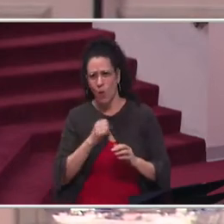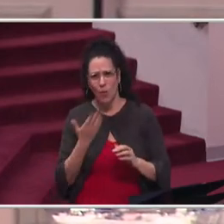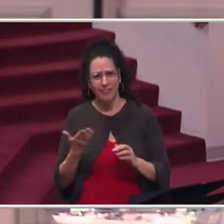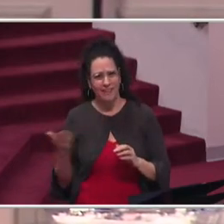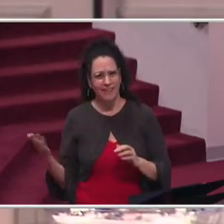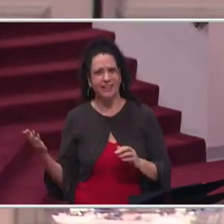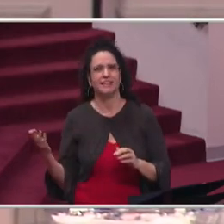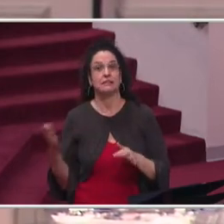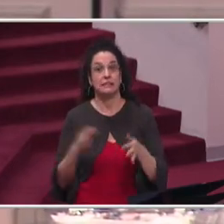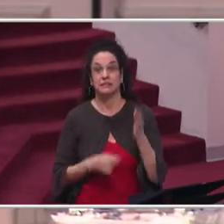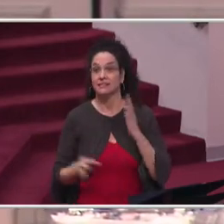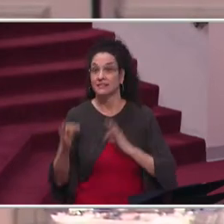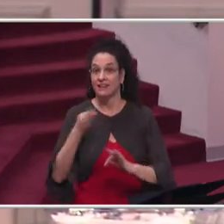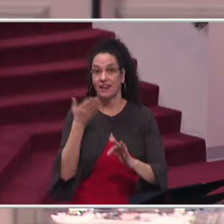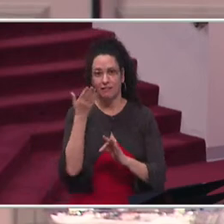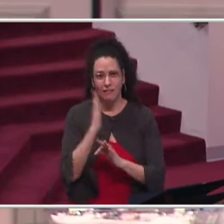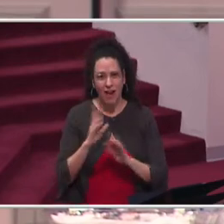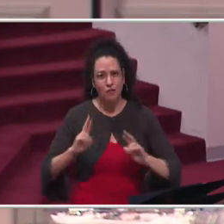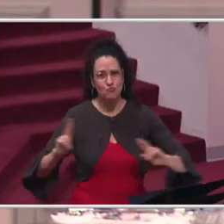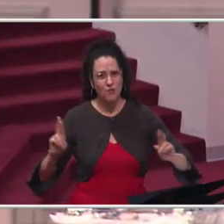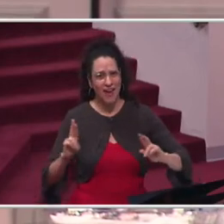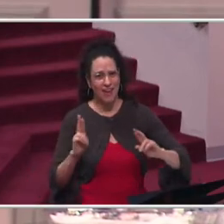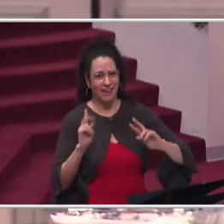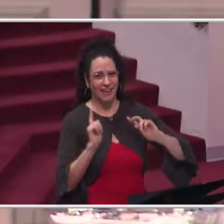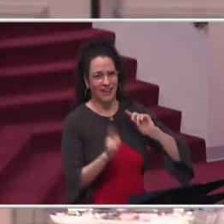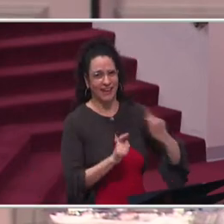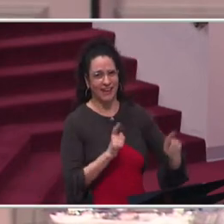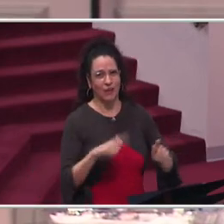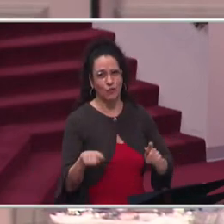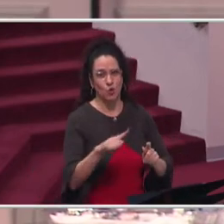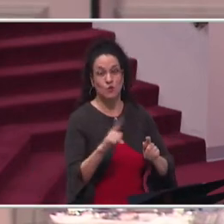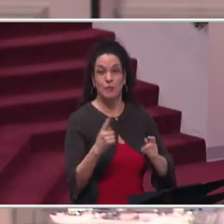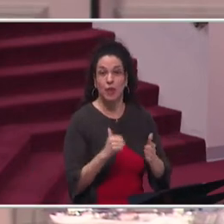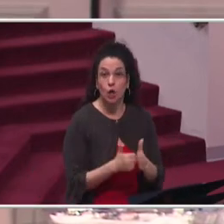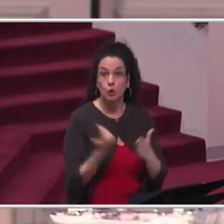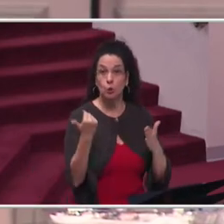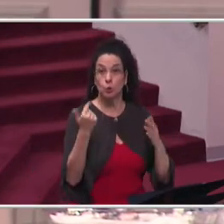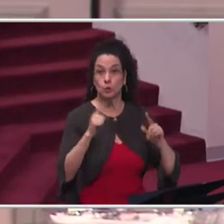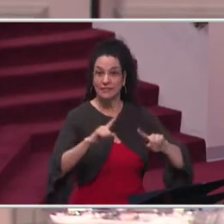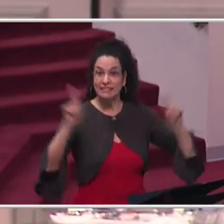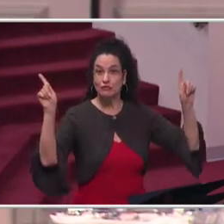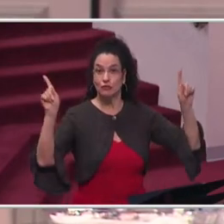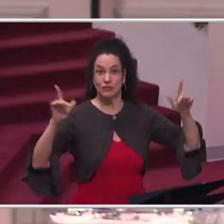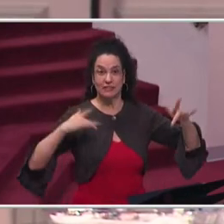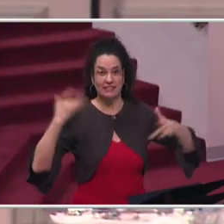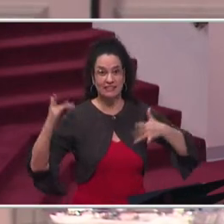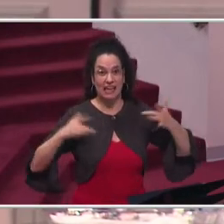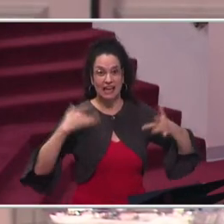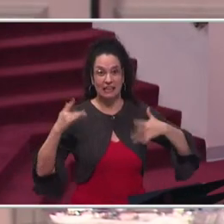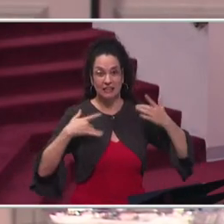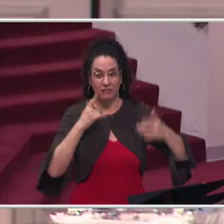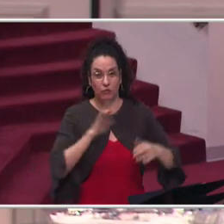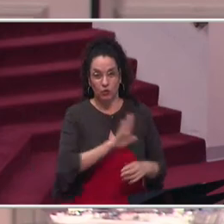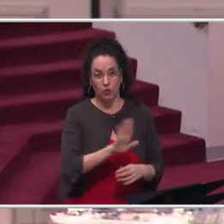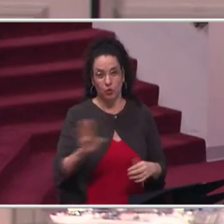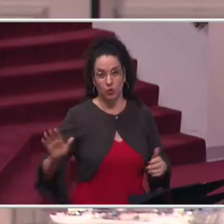and he's ready to do something different, and he's ready to do something exciting in your life.